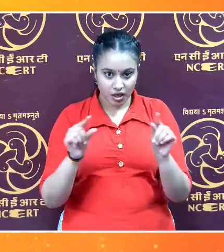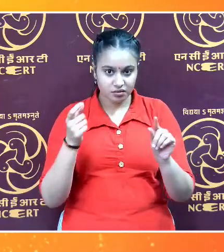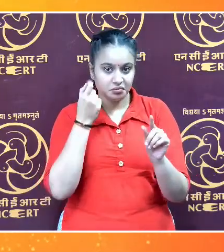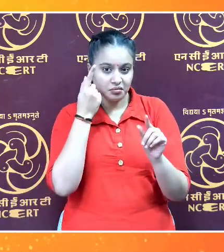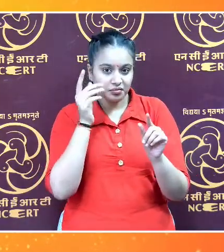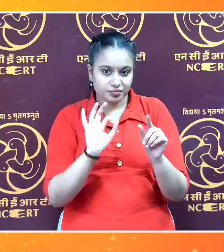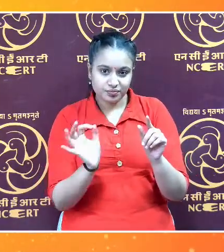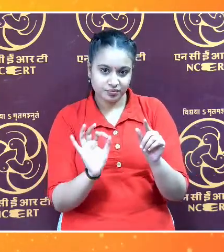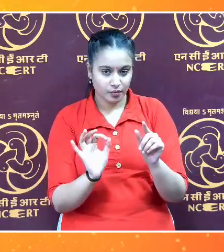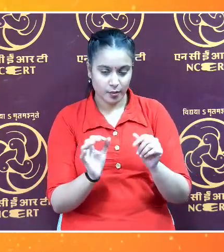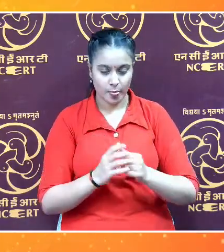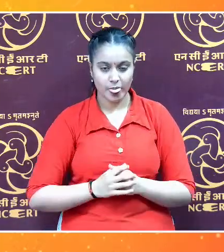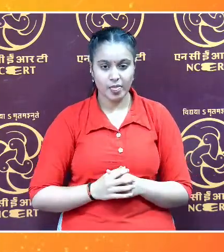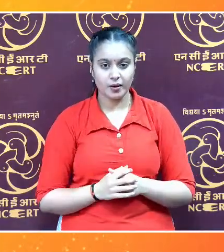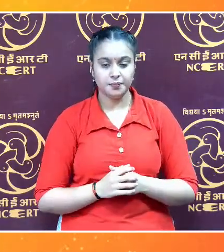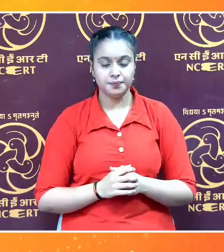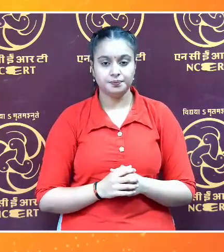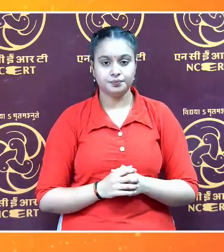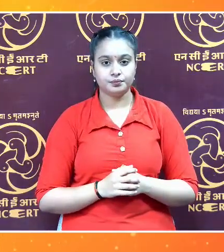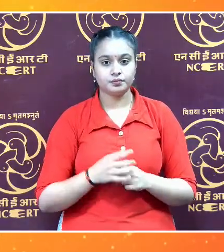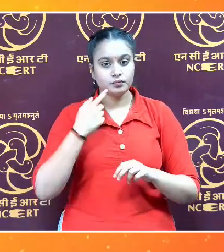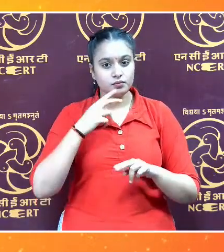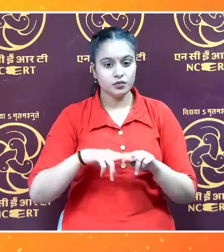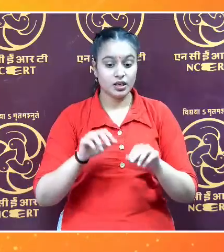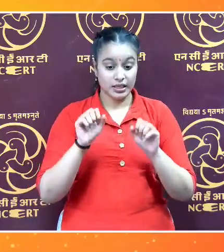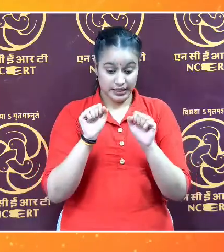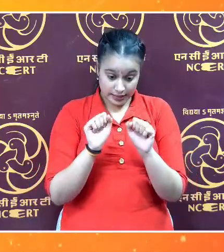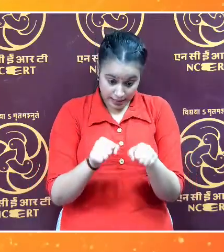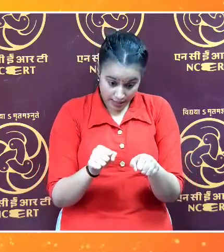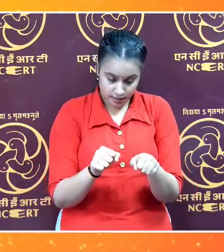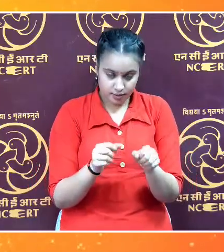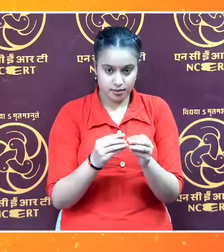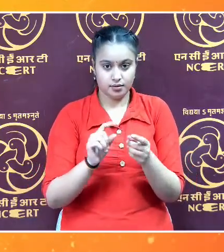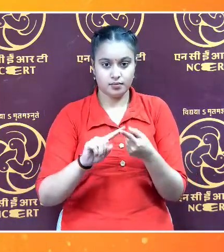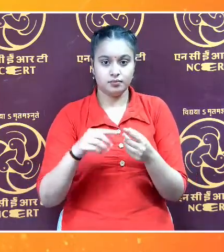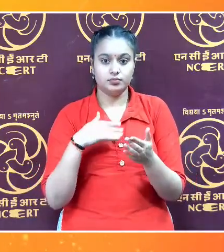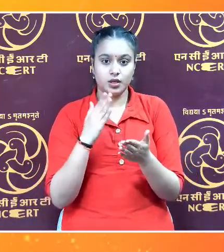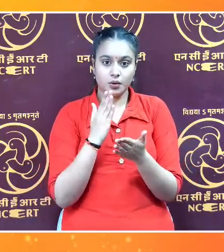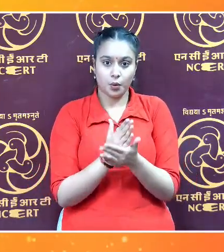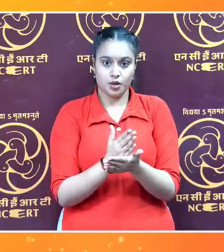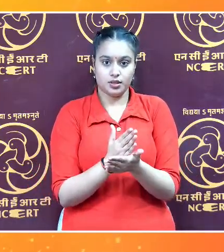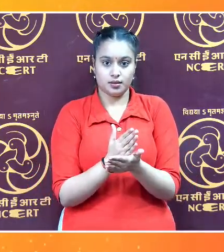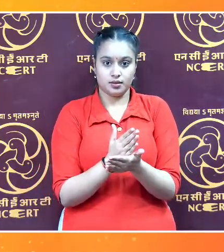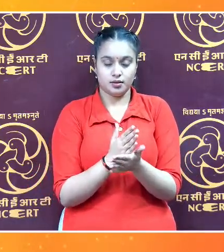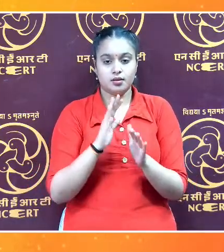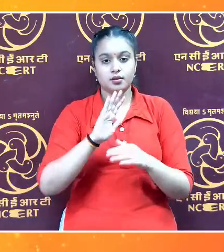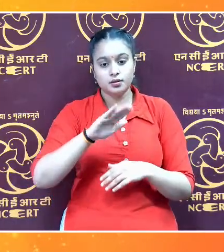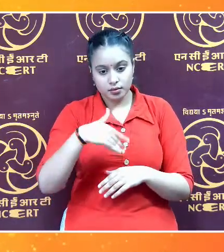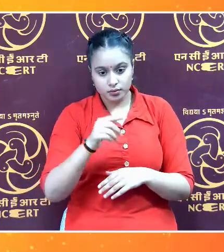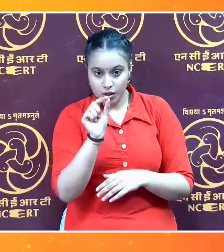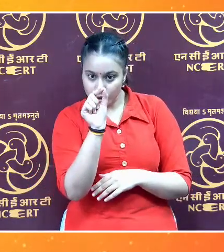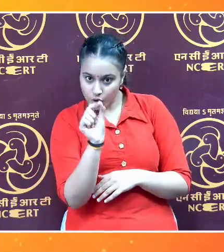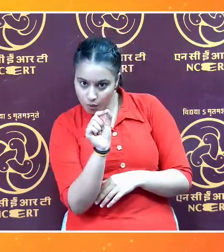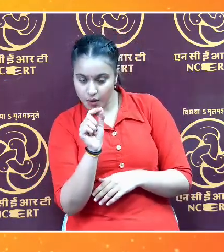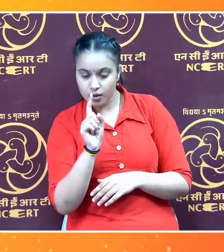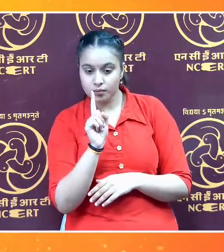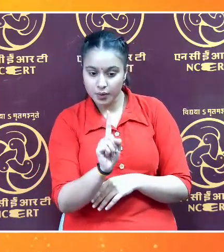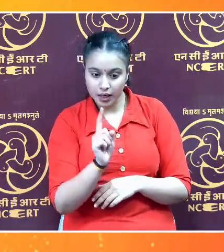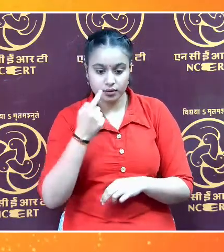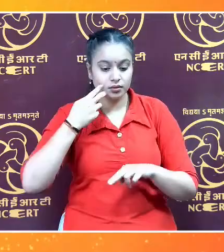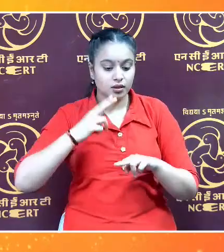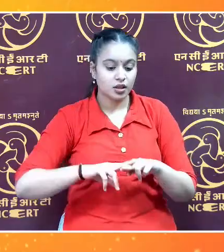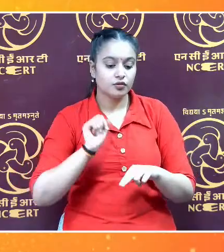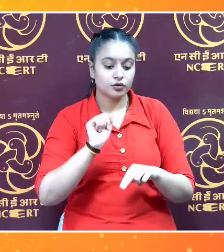you will not understand what I am saying. Exactly. Like, yes, beta, and she waited. So there is a pause. Pause. That's a comma. but only if